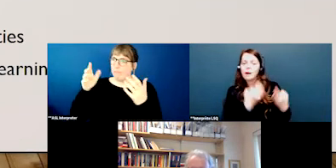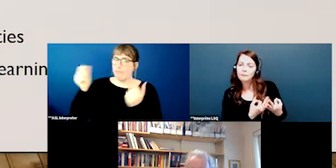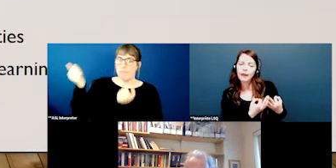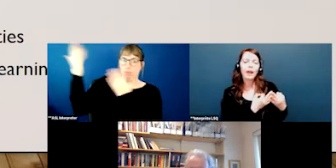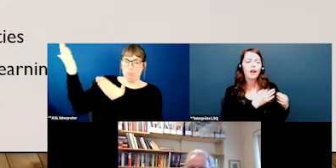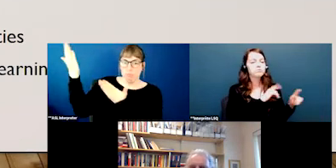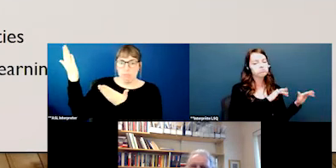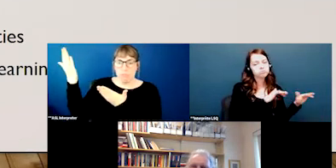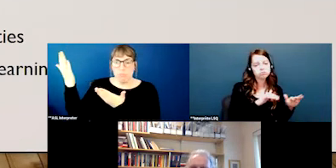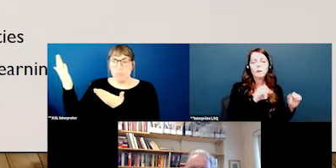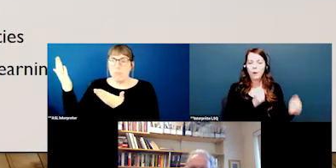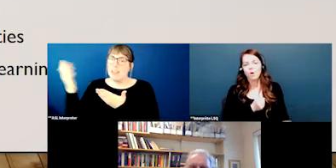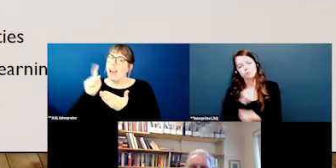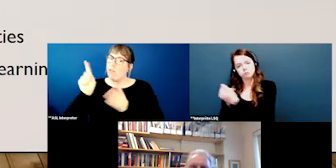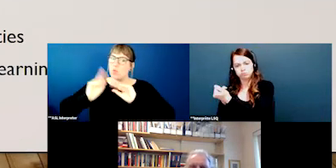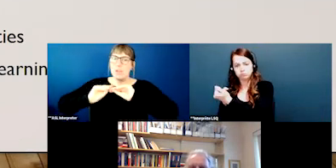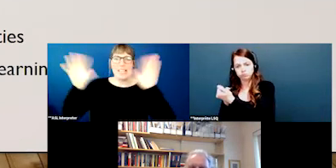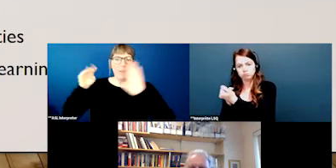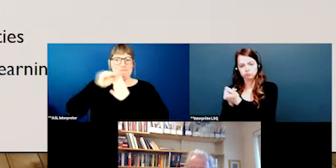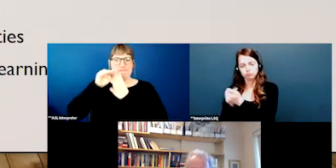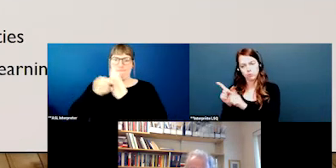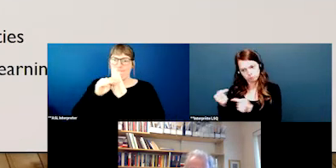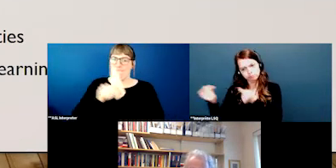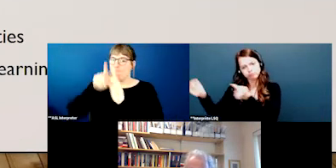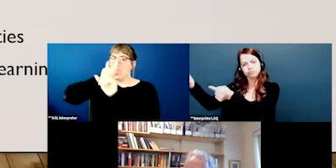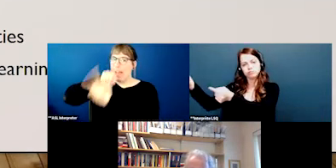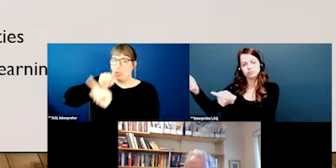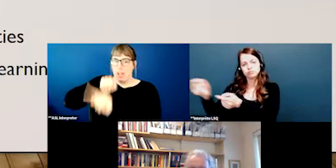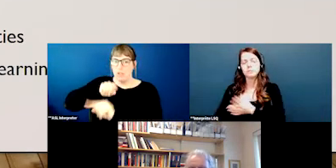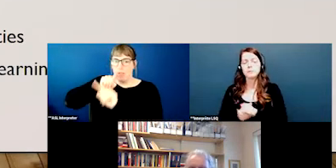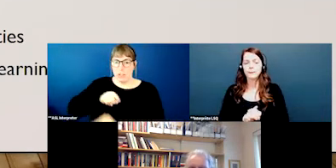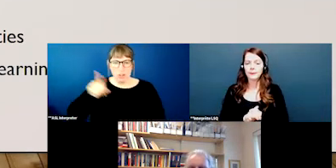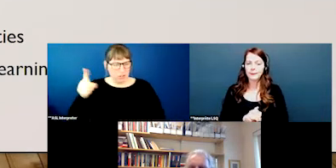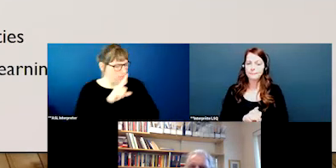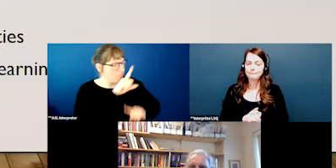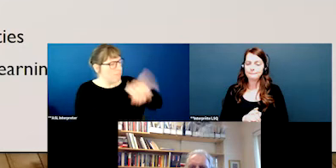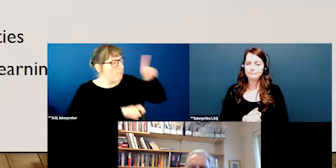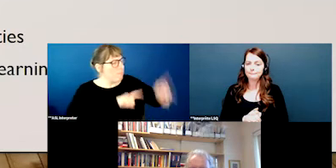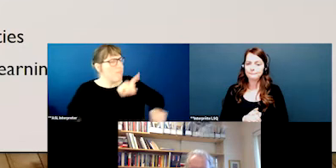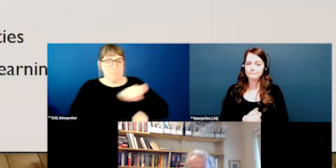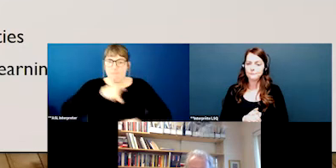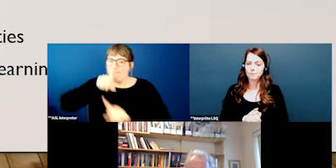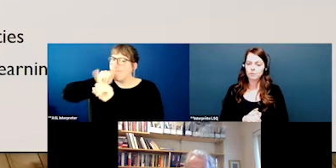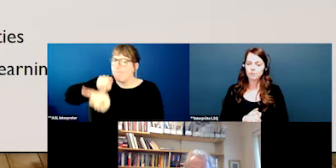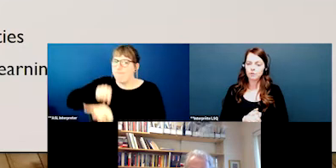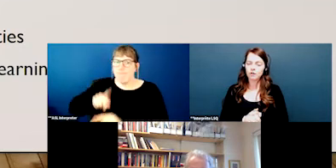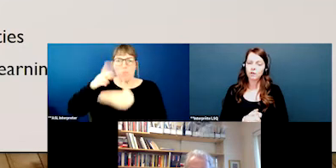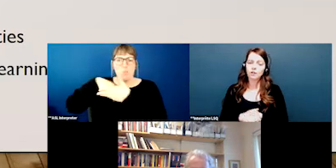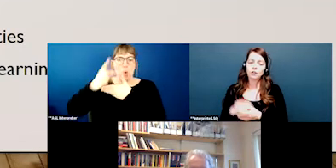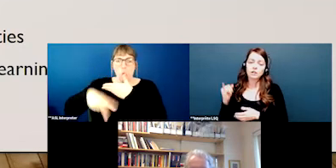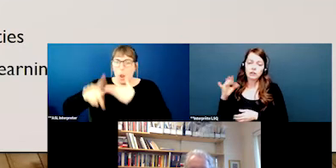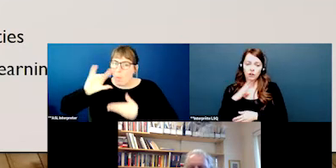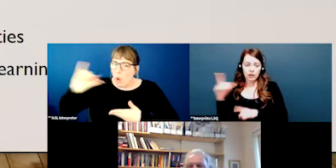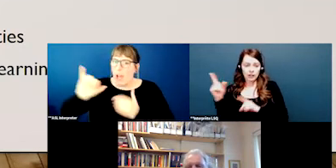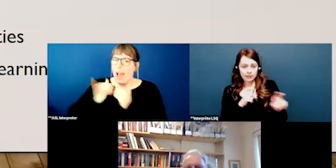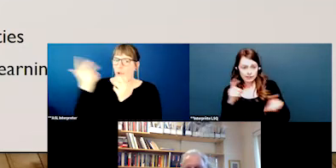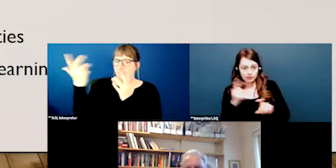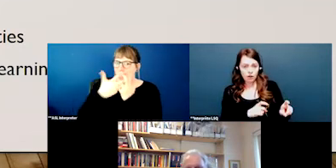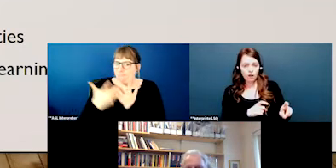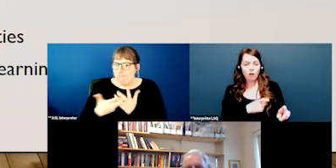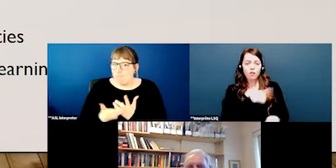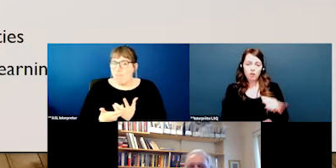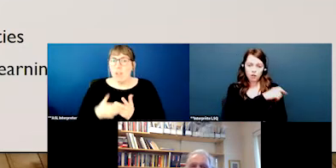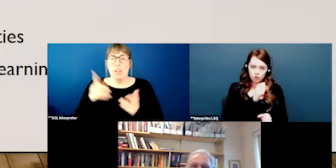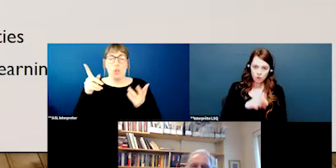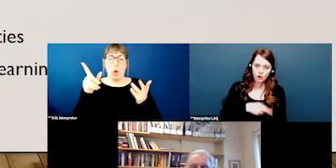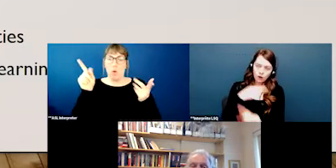be pretty clear, specific answers to a lot of questions as to how the program will be designed. So how evolutionary will